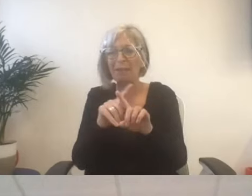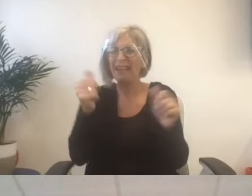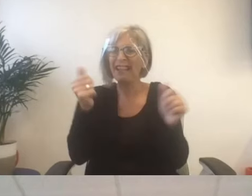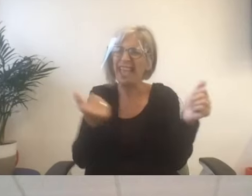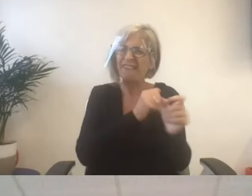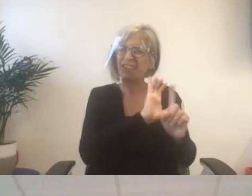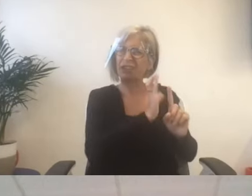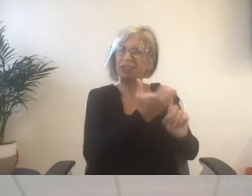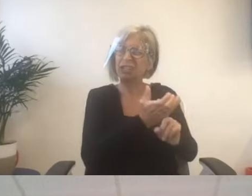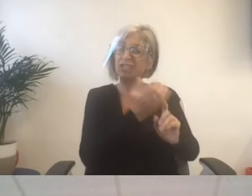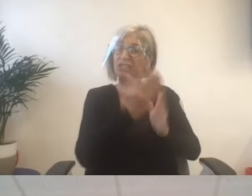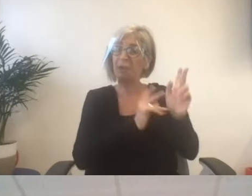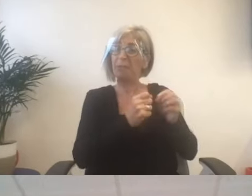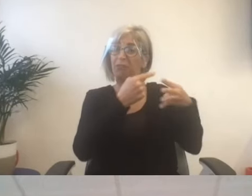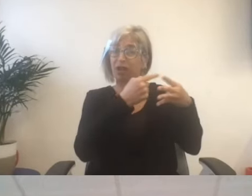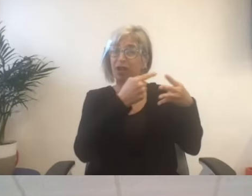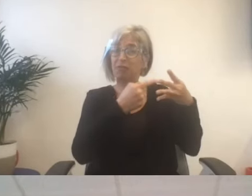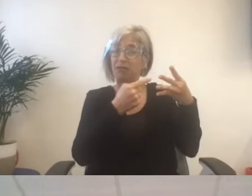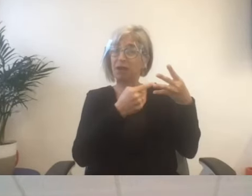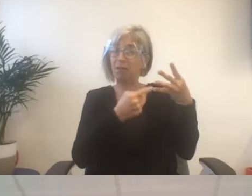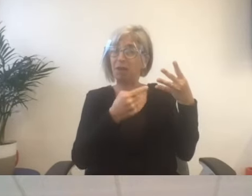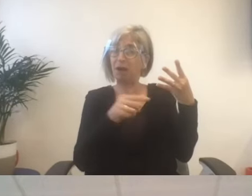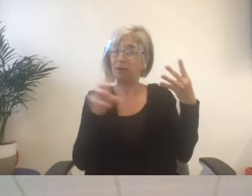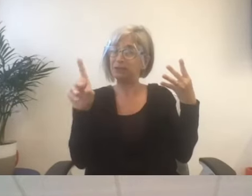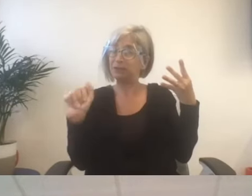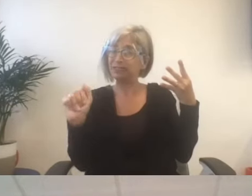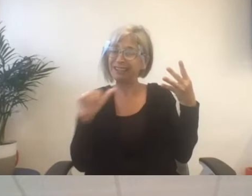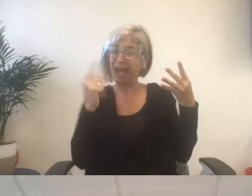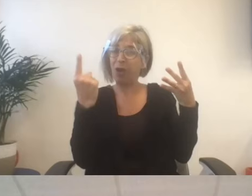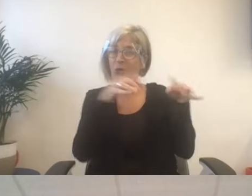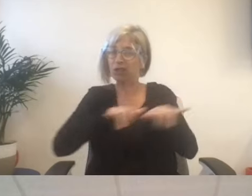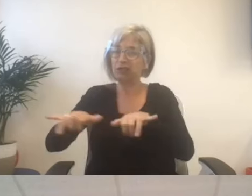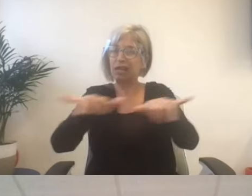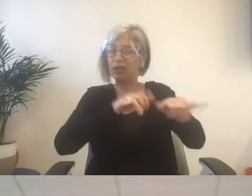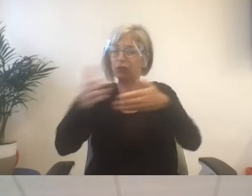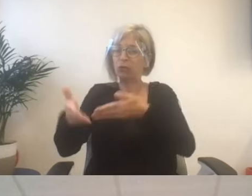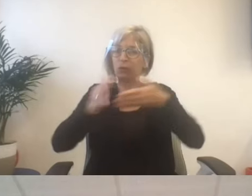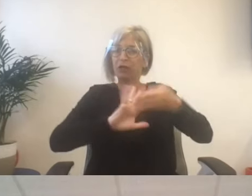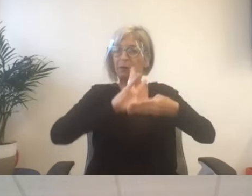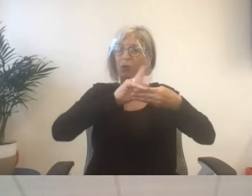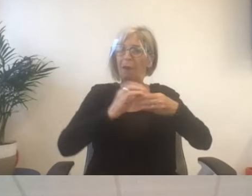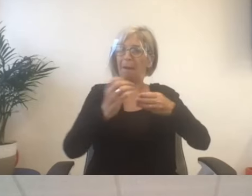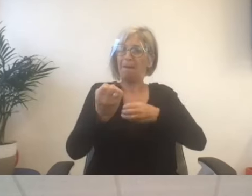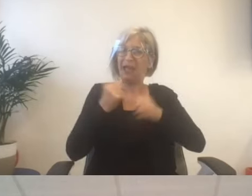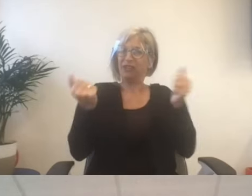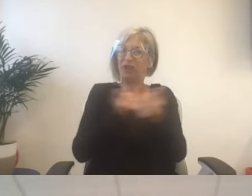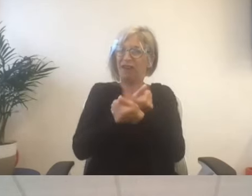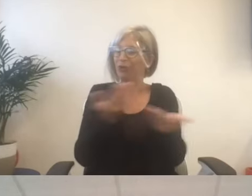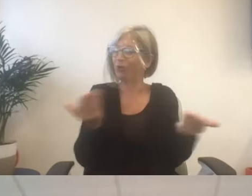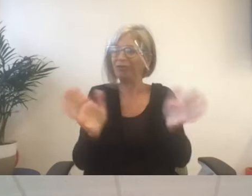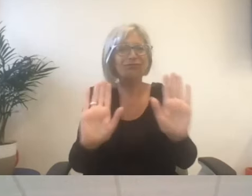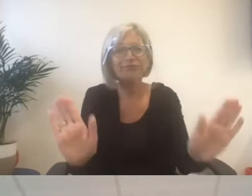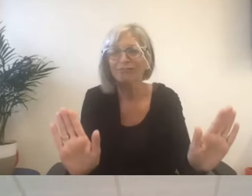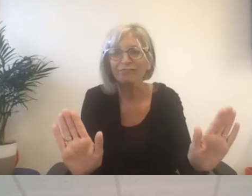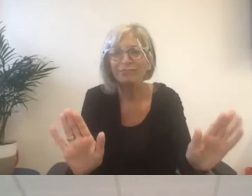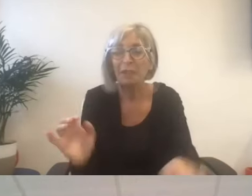and some people have multiple. There's not just one standard that brings programming back to everyone. Well,